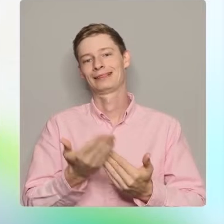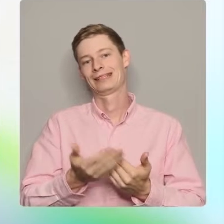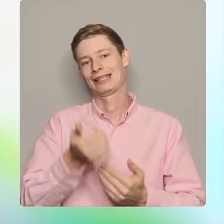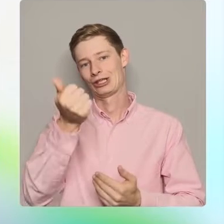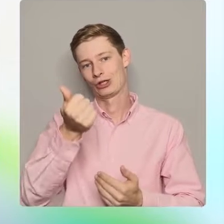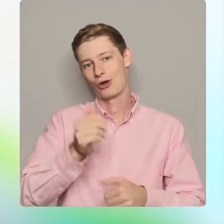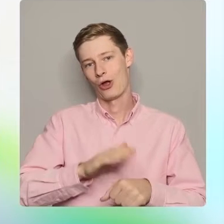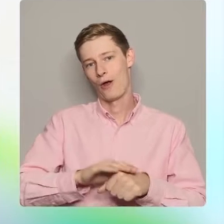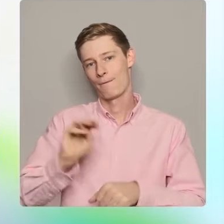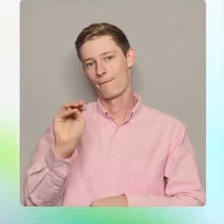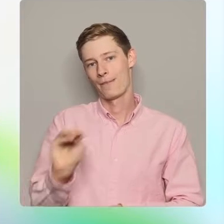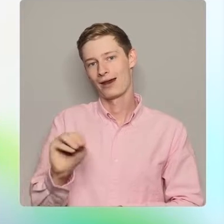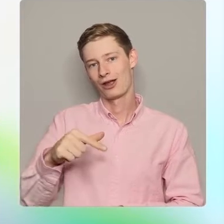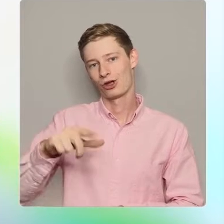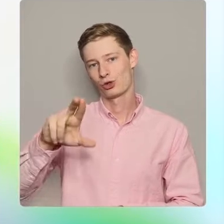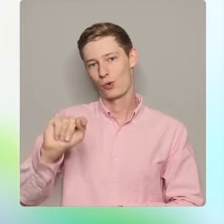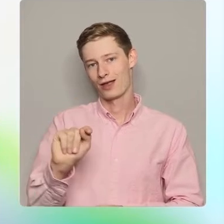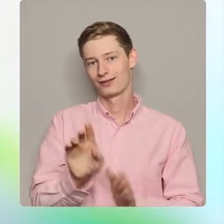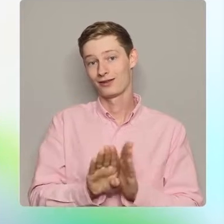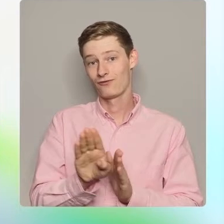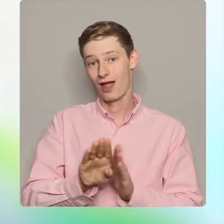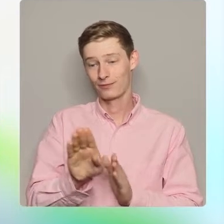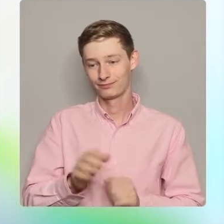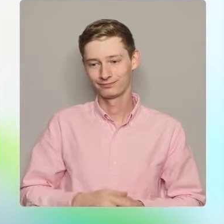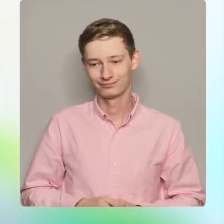your time on building great content.